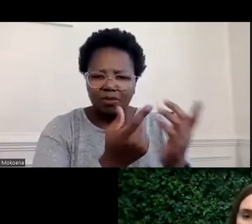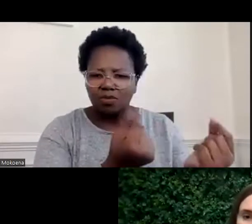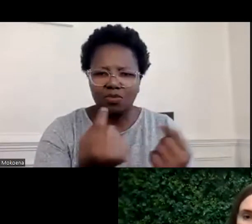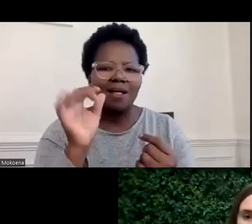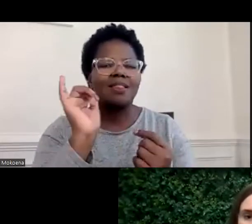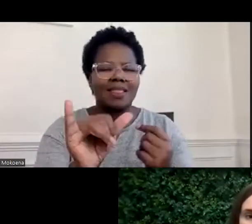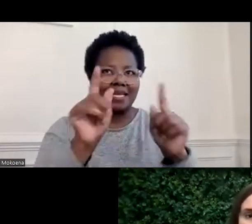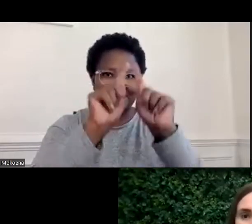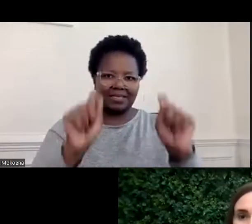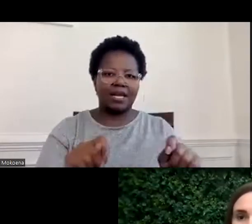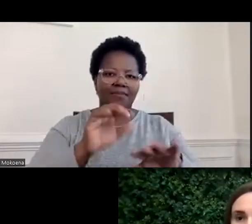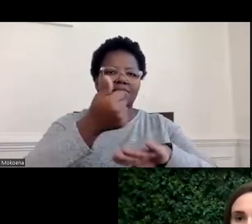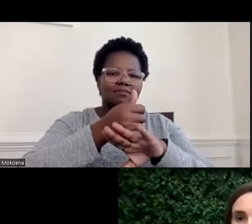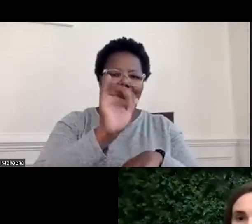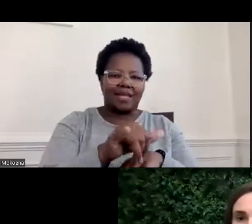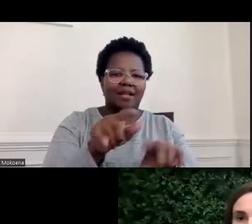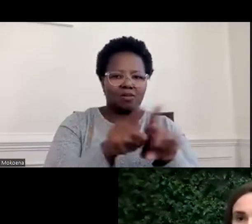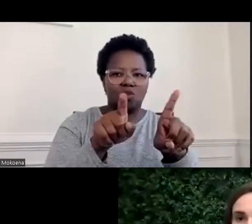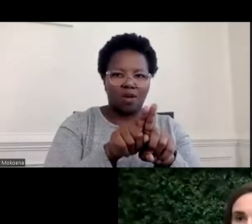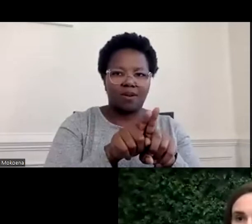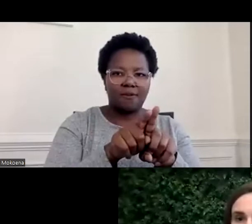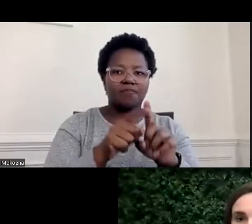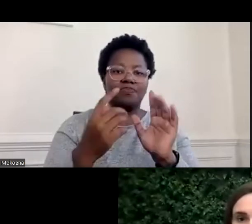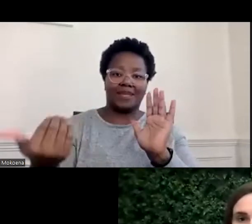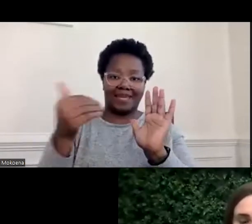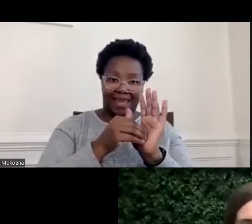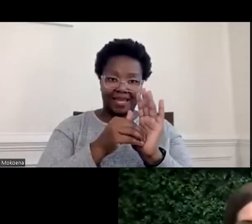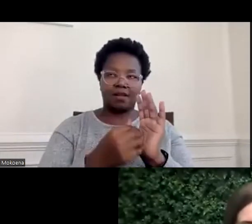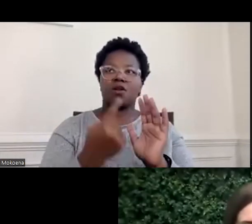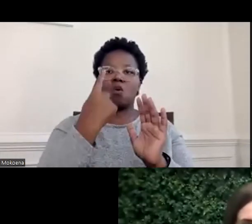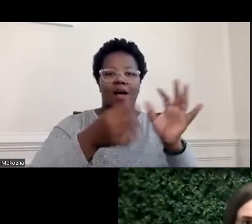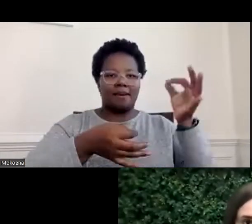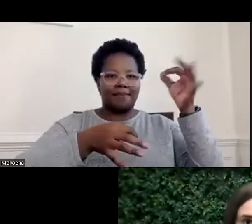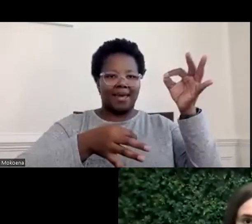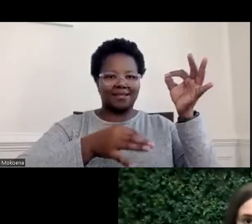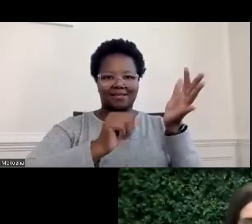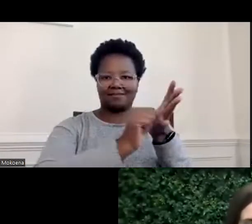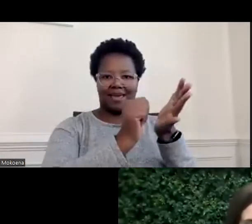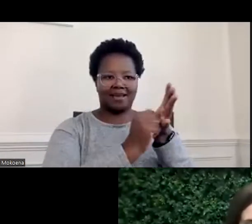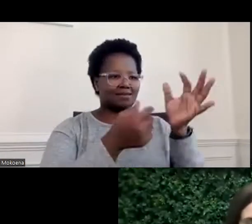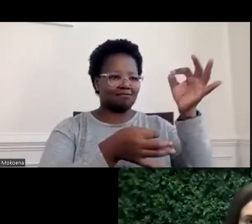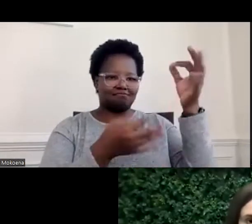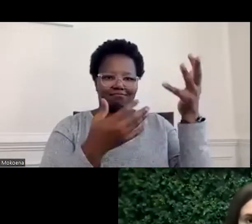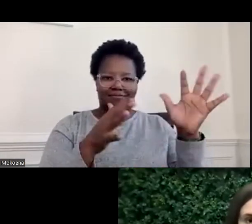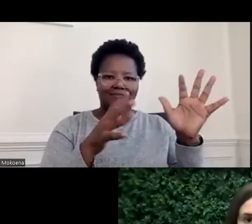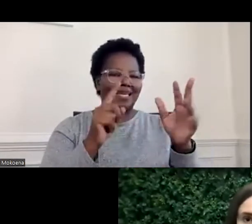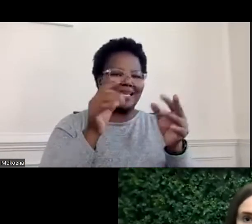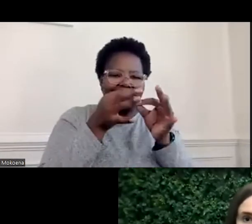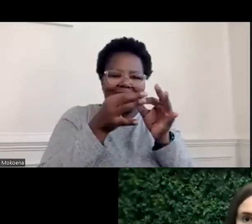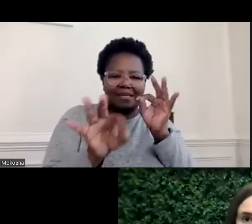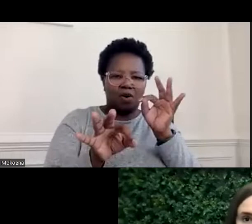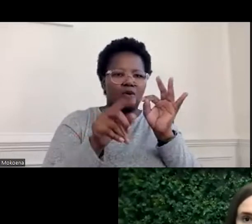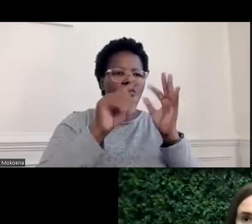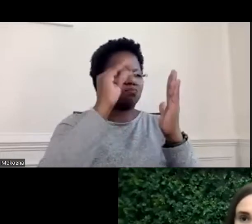well. Again, looking at that to be mostly a one page, so that it's relatively simple to put that